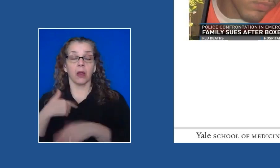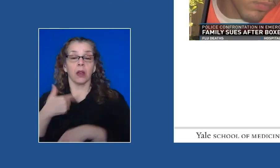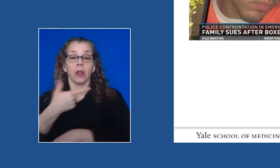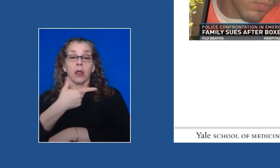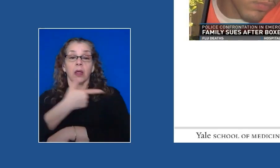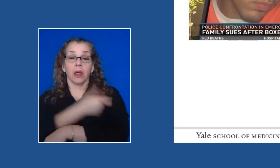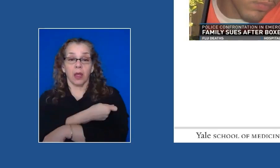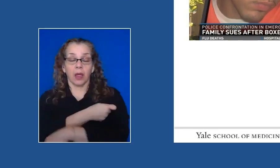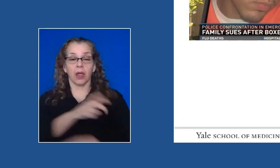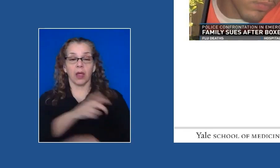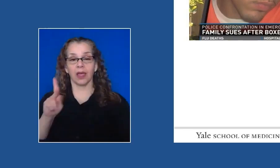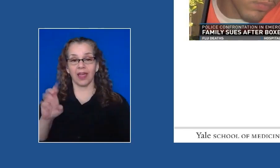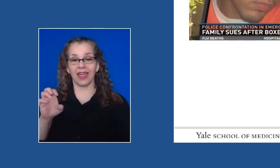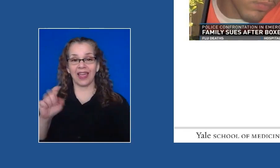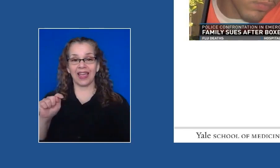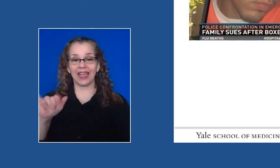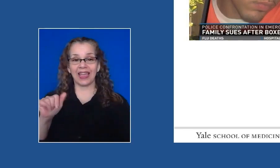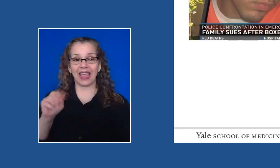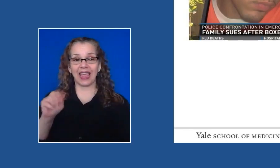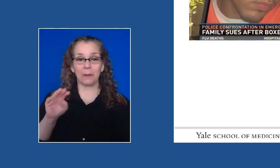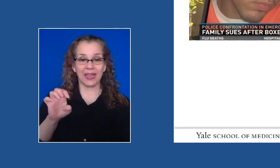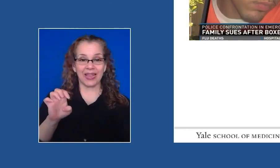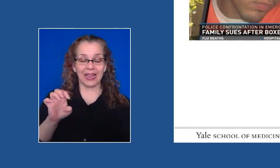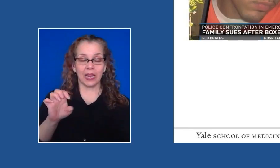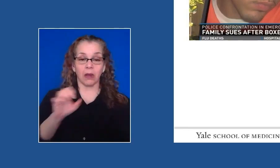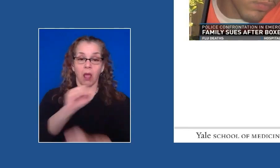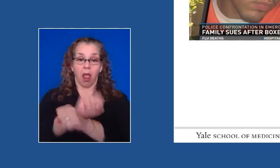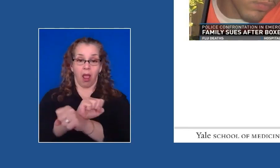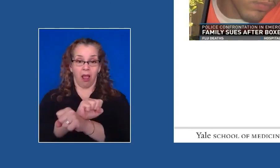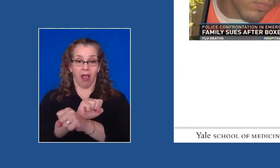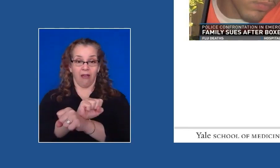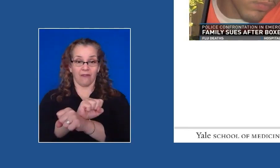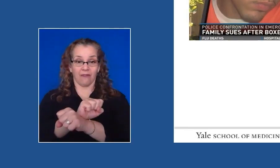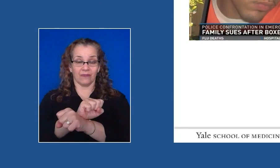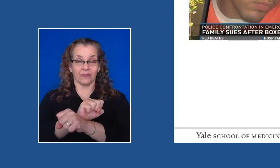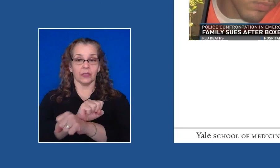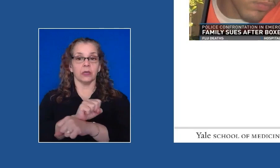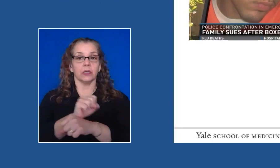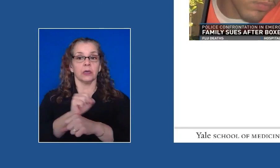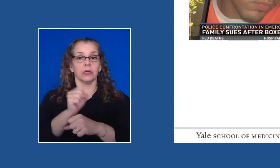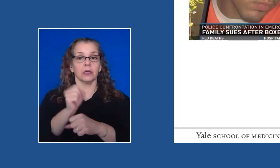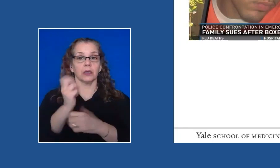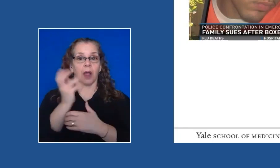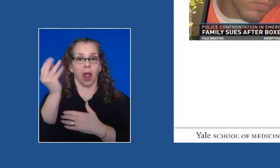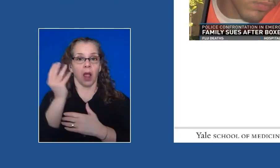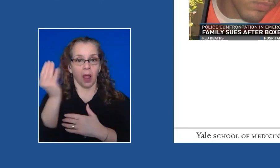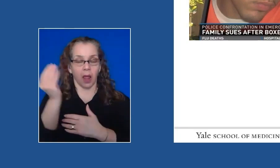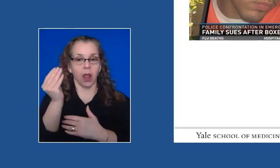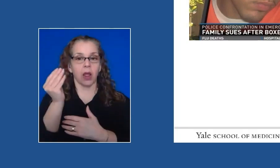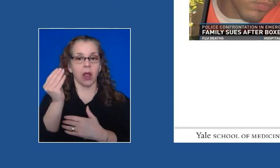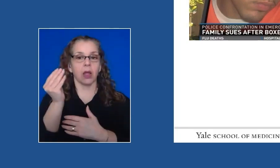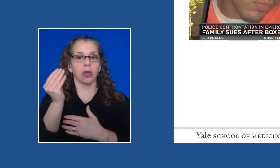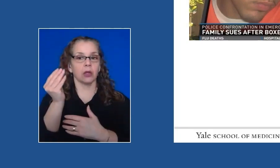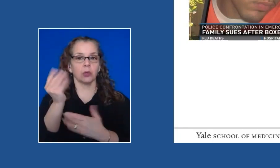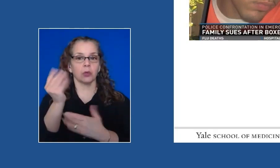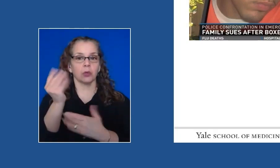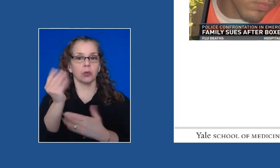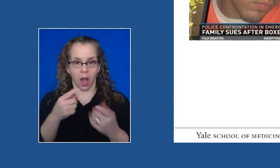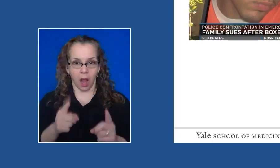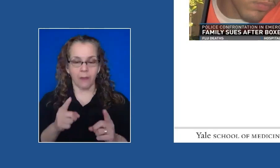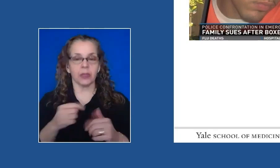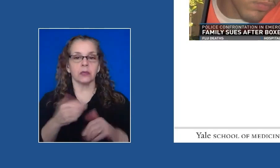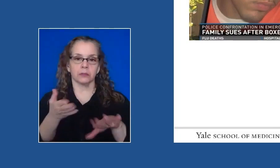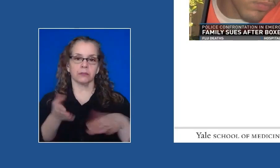he was handcuffed and restrained against his will in the field, and also subsequently passed away. So these are just some